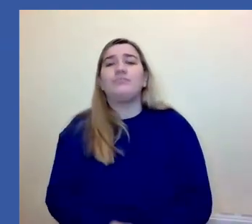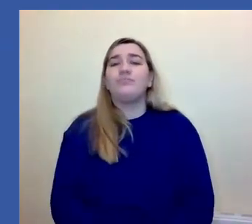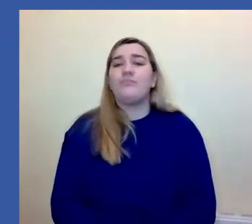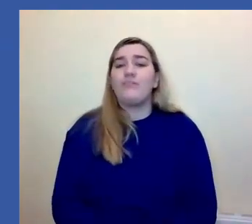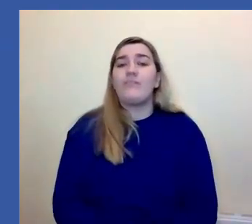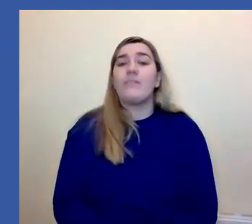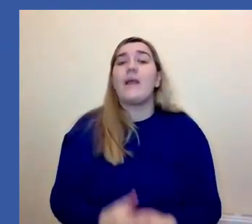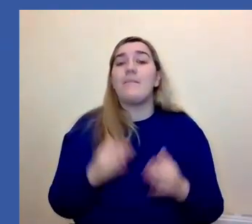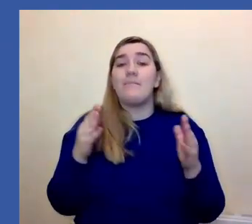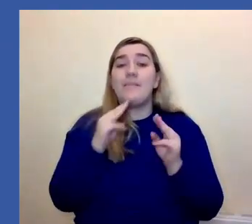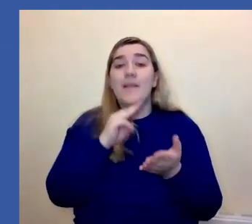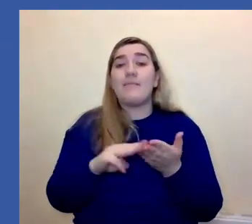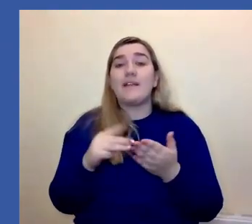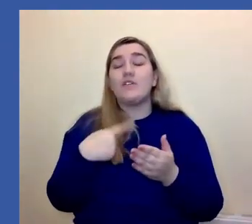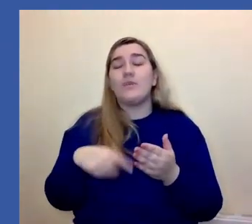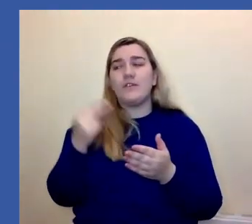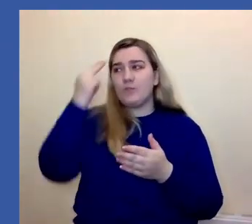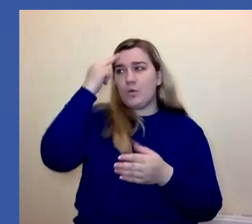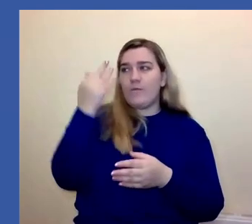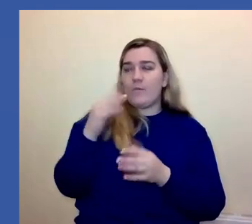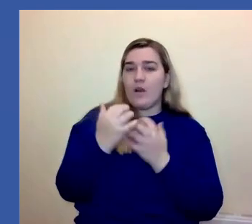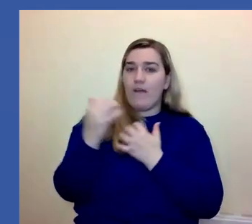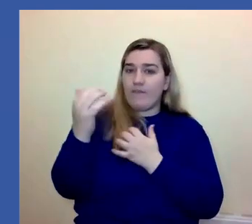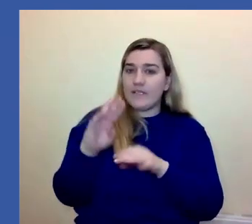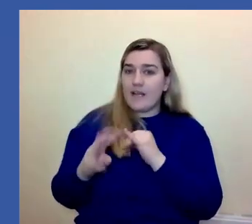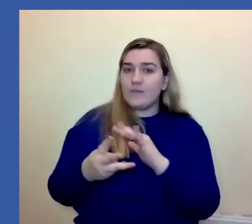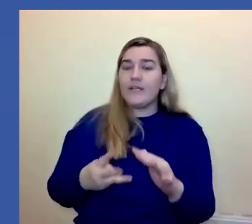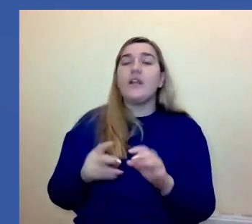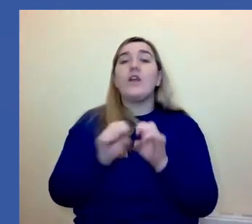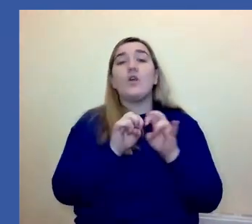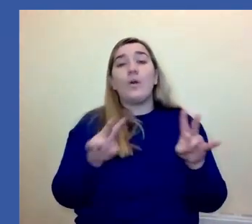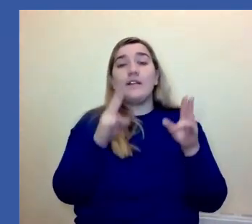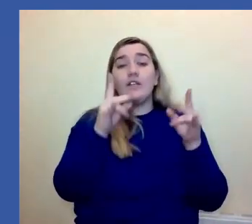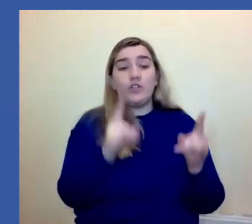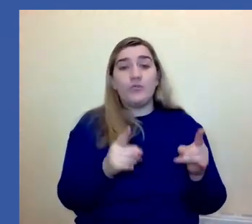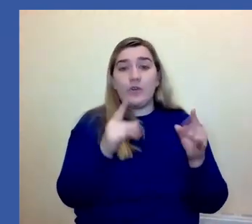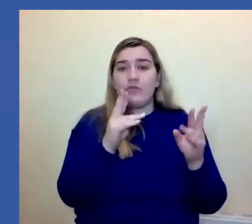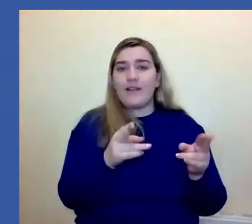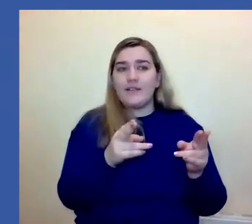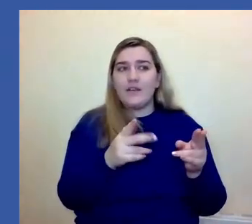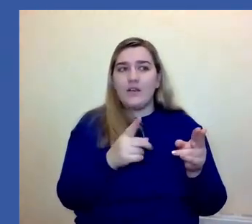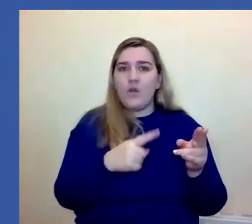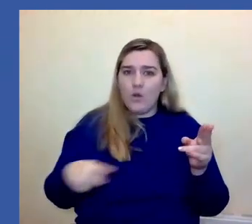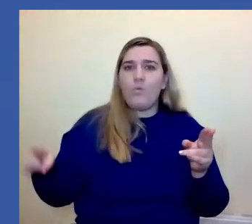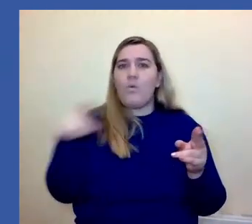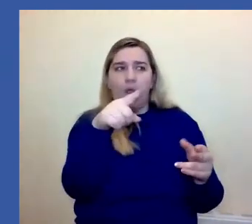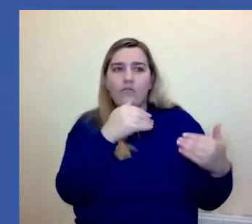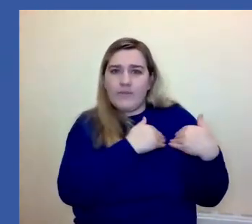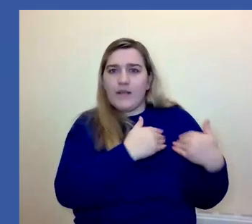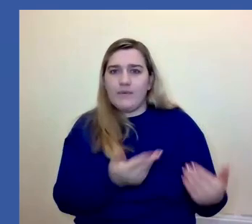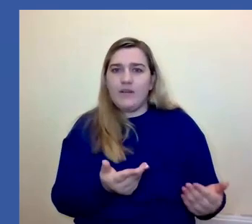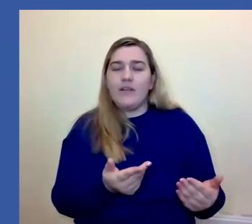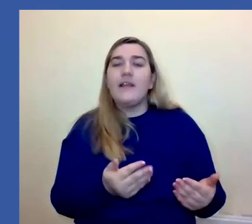we took away from our conference last week is that equality and human rights is everyone's business. If we are to ensure